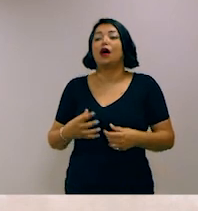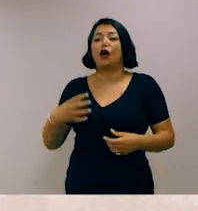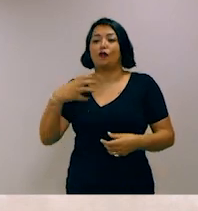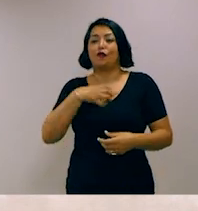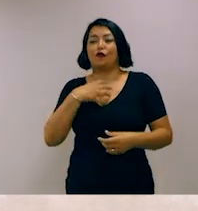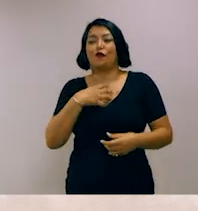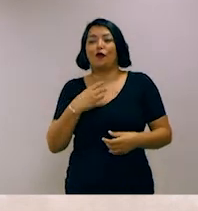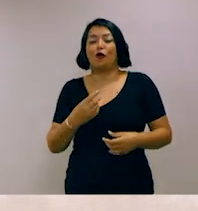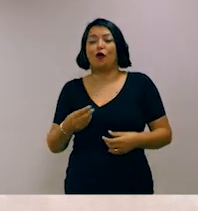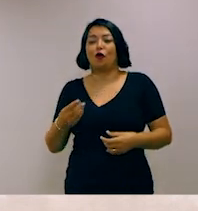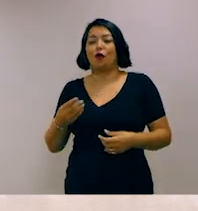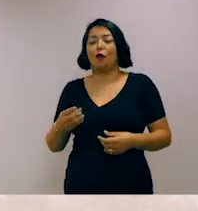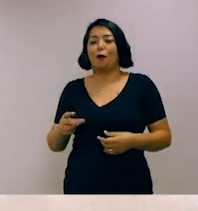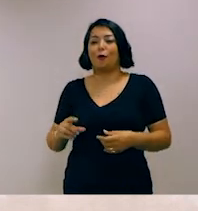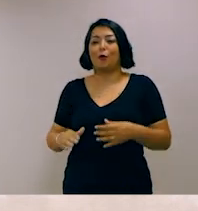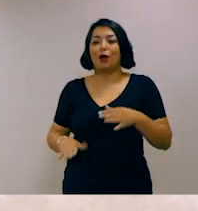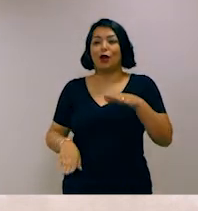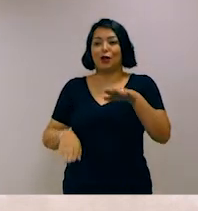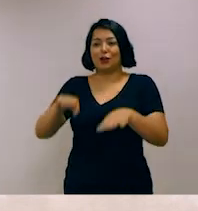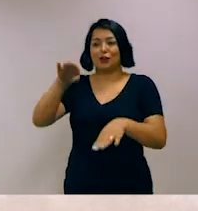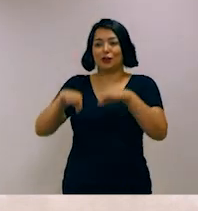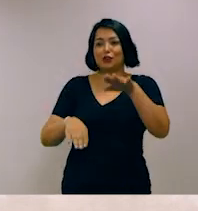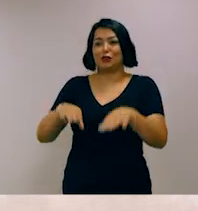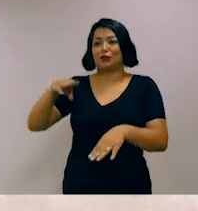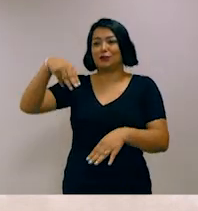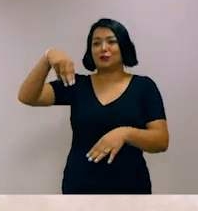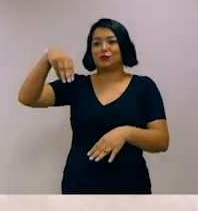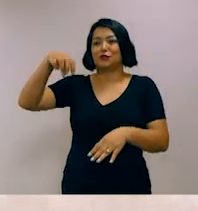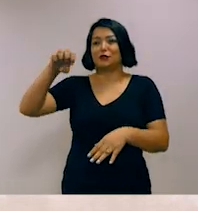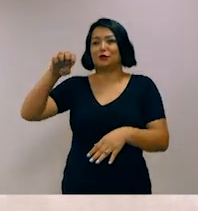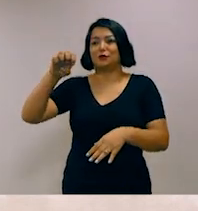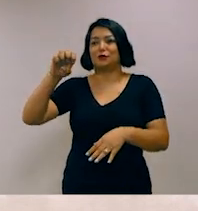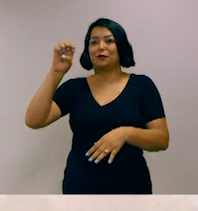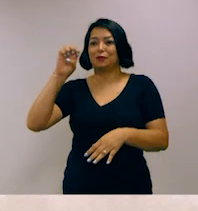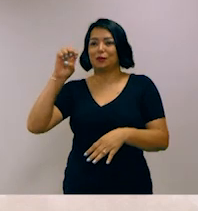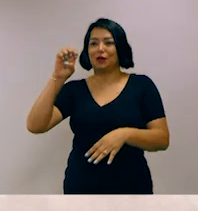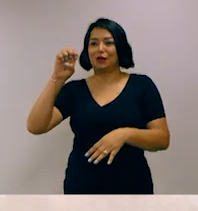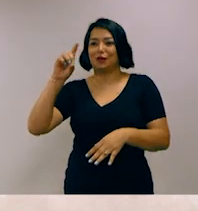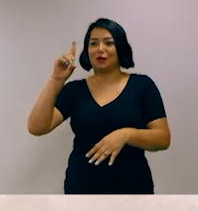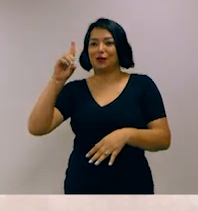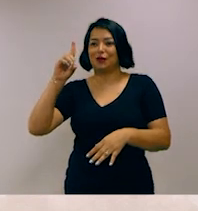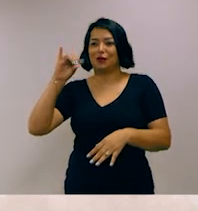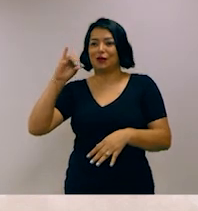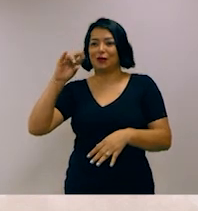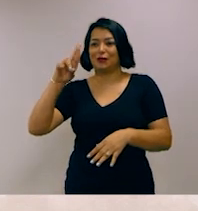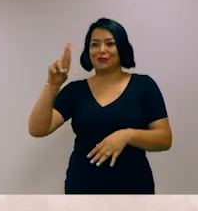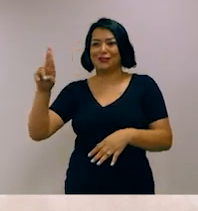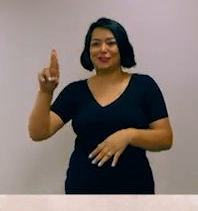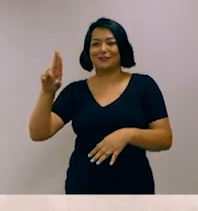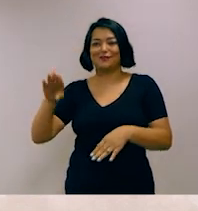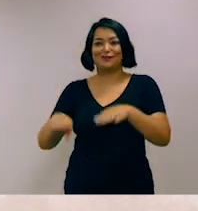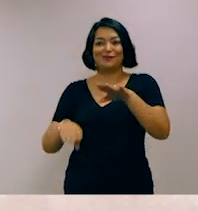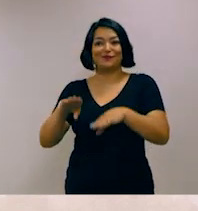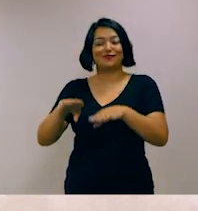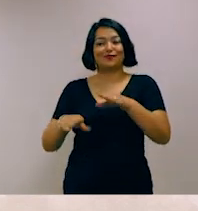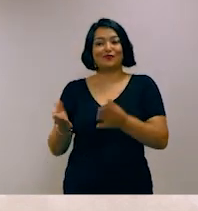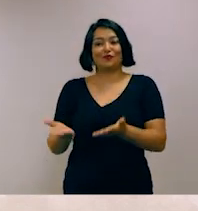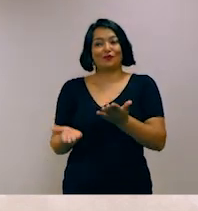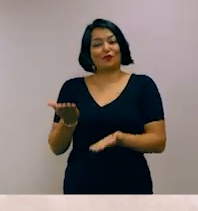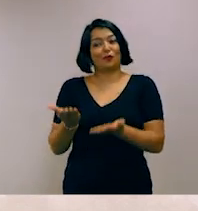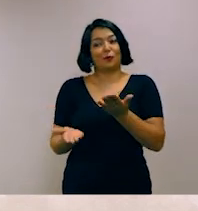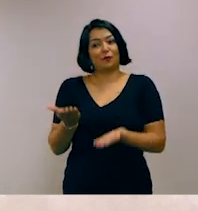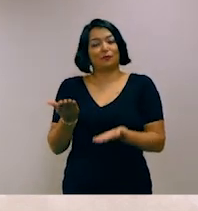not entered anywhere? So there are products that are sold in boxes, and the same product can also be sold in